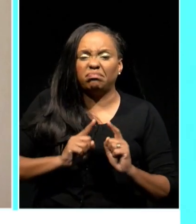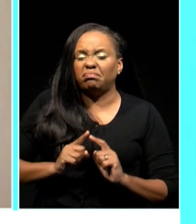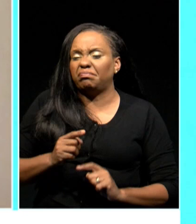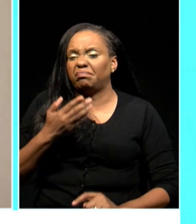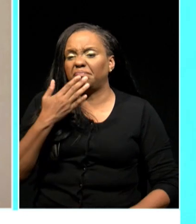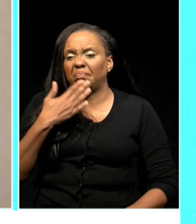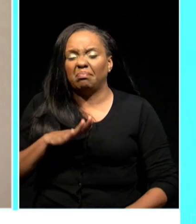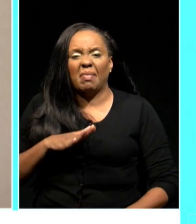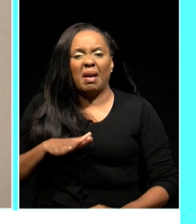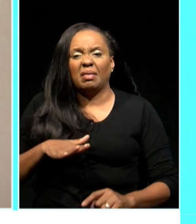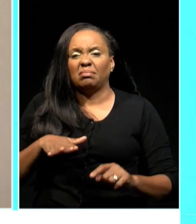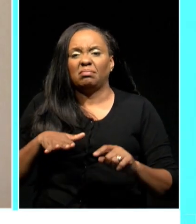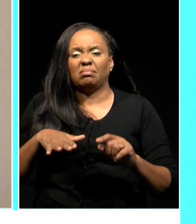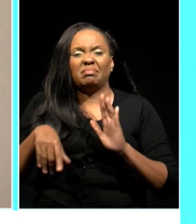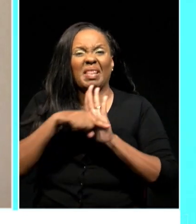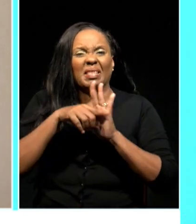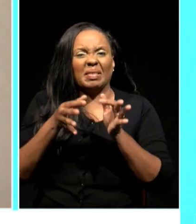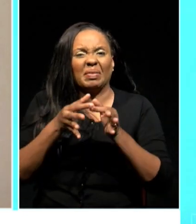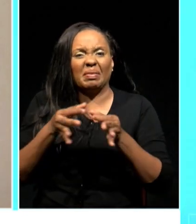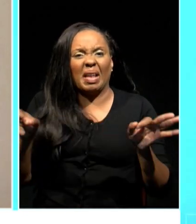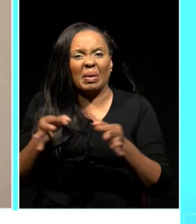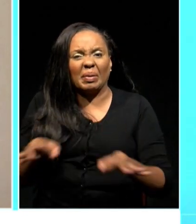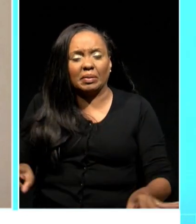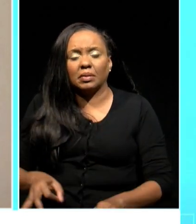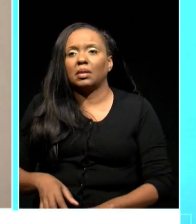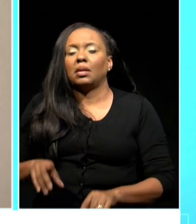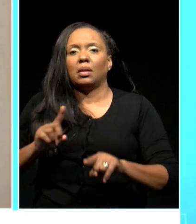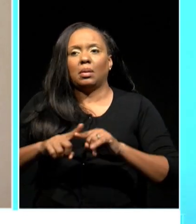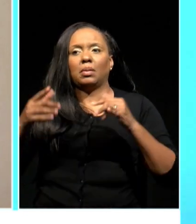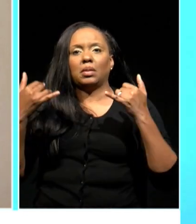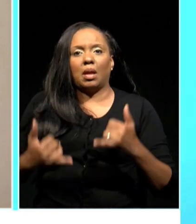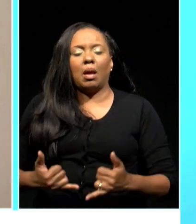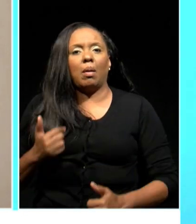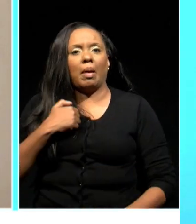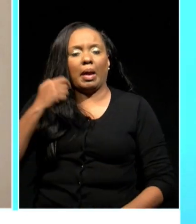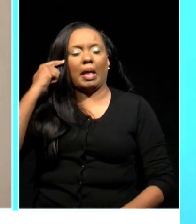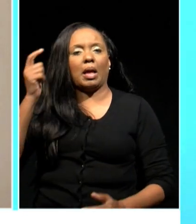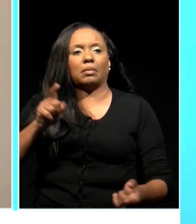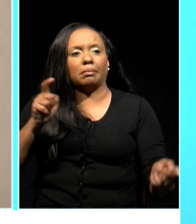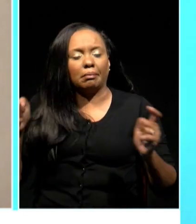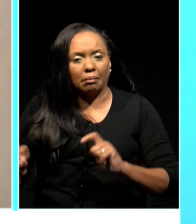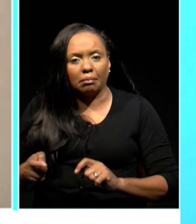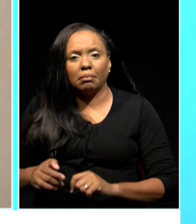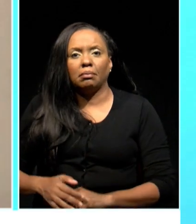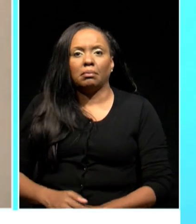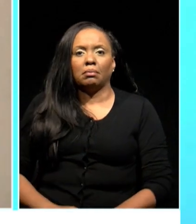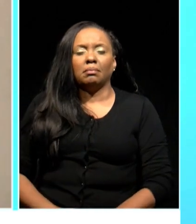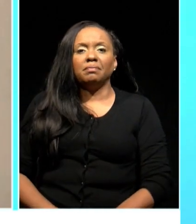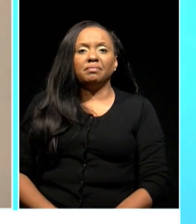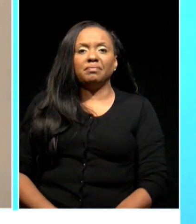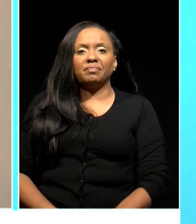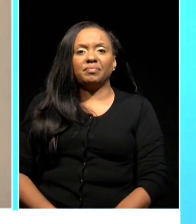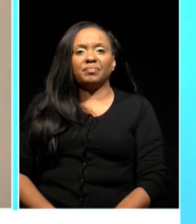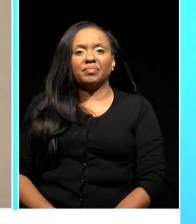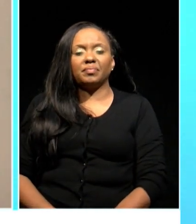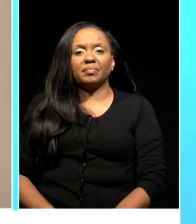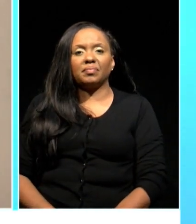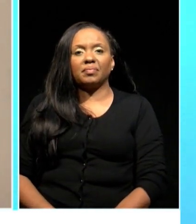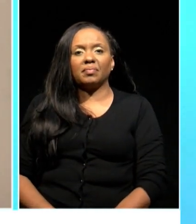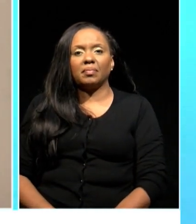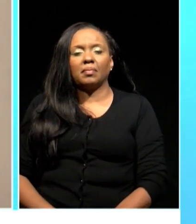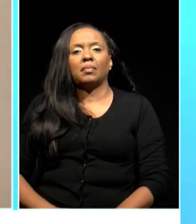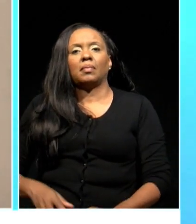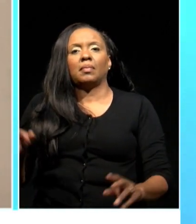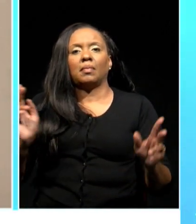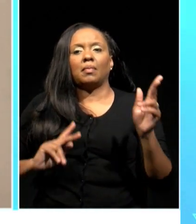comments. Now, as it relates to the change in the demographic, yes, there's definitely a change in the demographic and a more, I would say, sensitive.